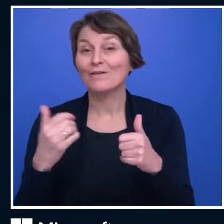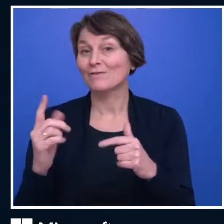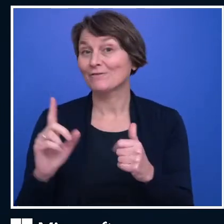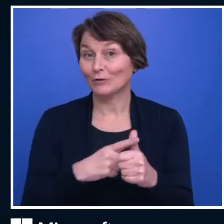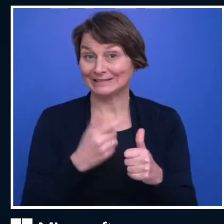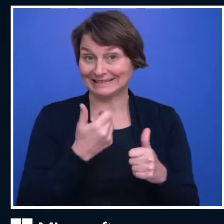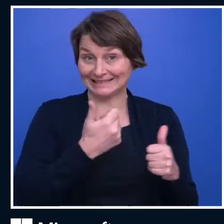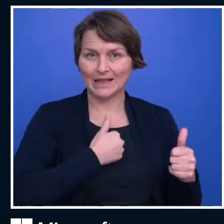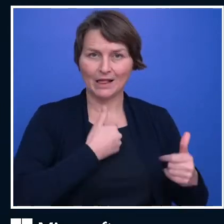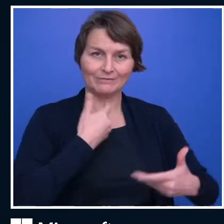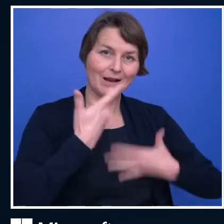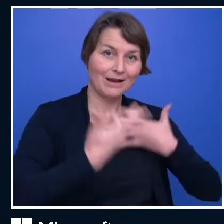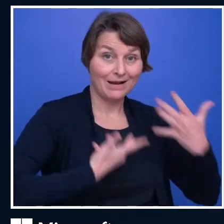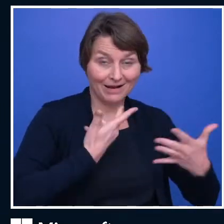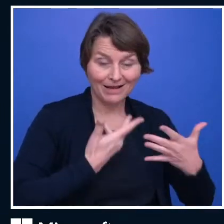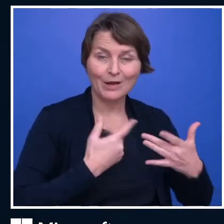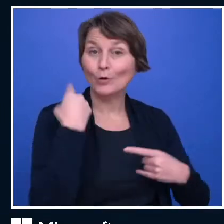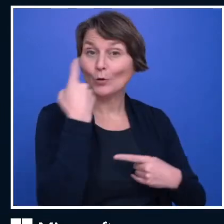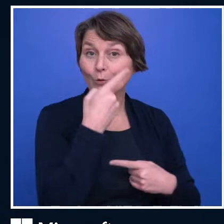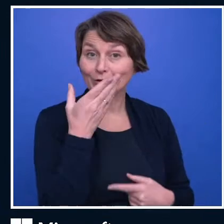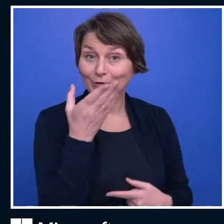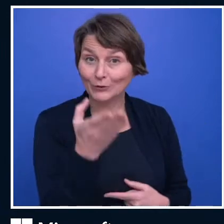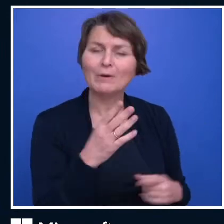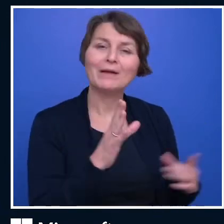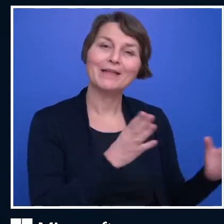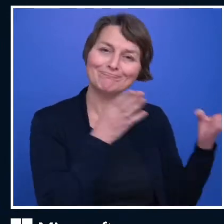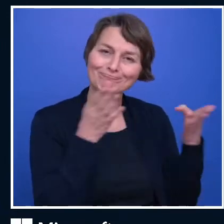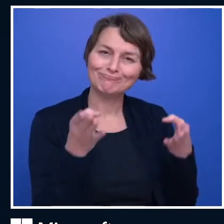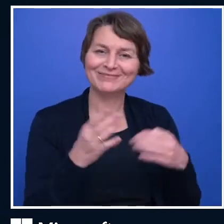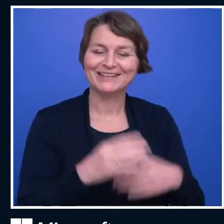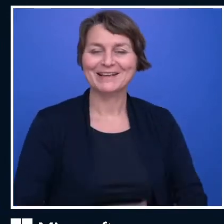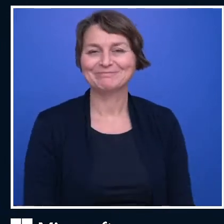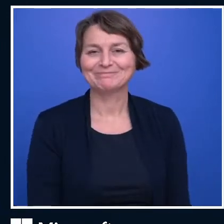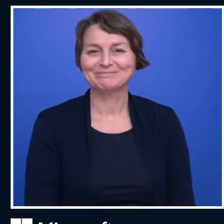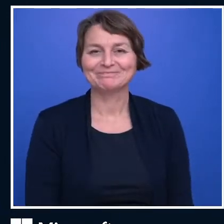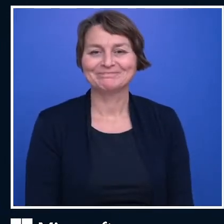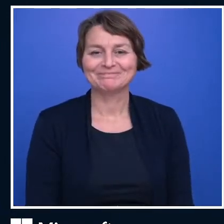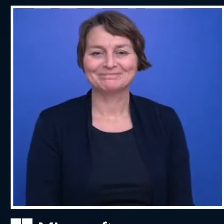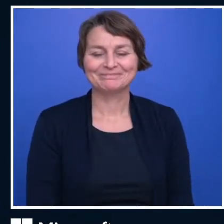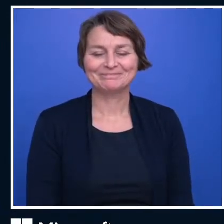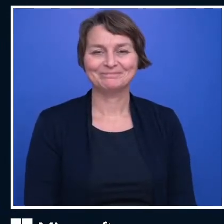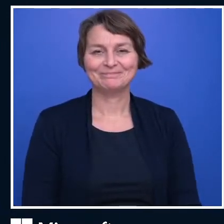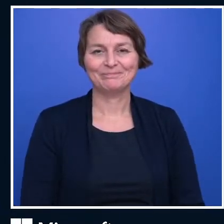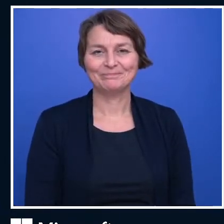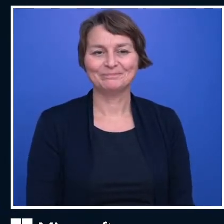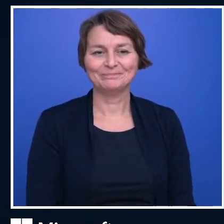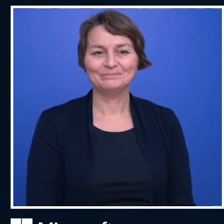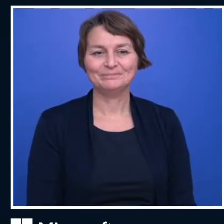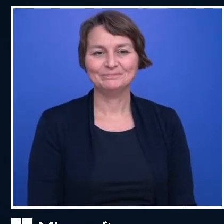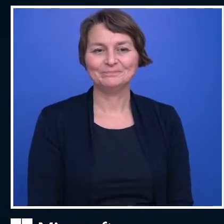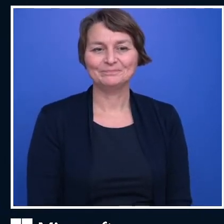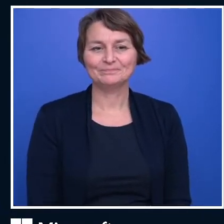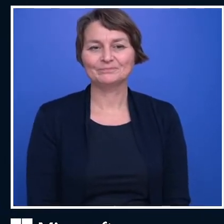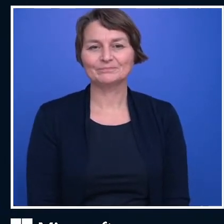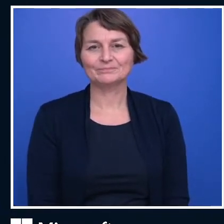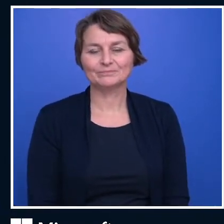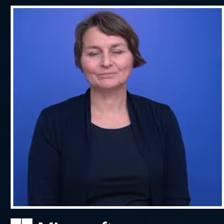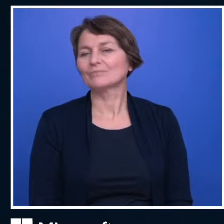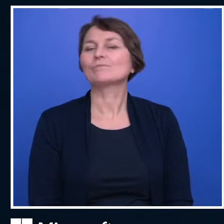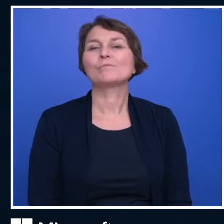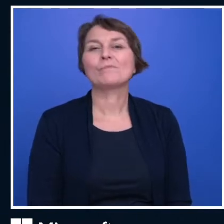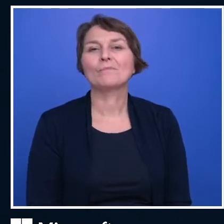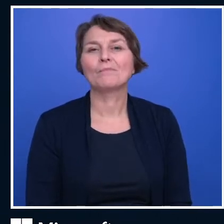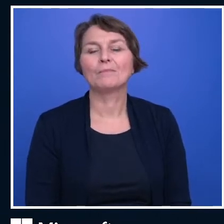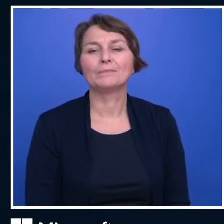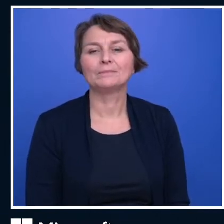about you as well, but we'll let you take it away. Awesome. Let me grab my slides really quickly, hit